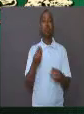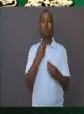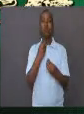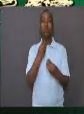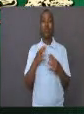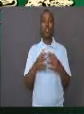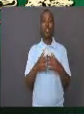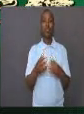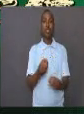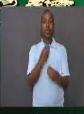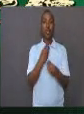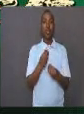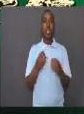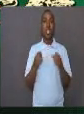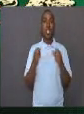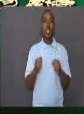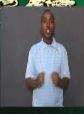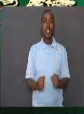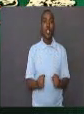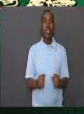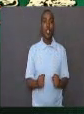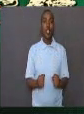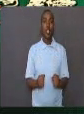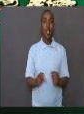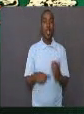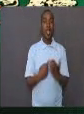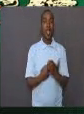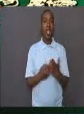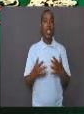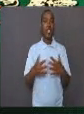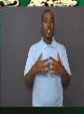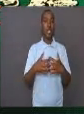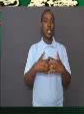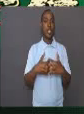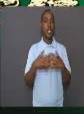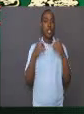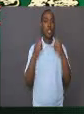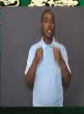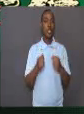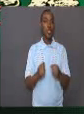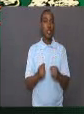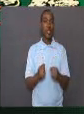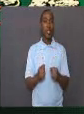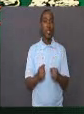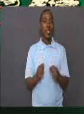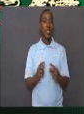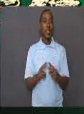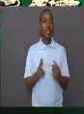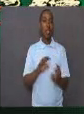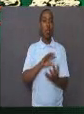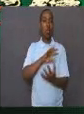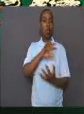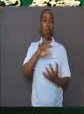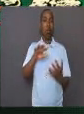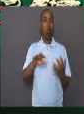is possible to draw all of these interactions to make a much more complex